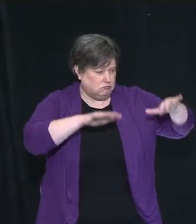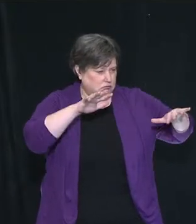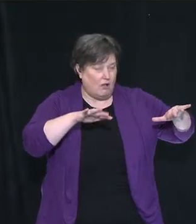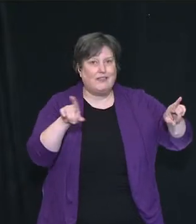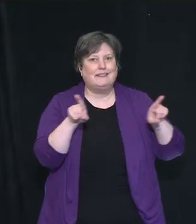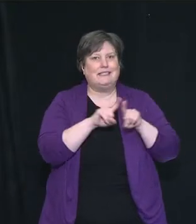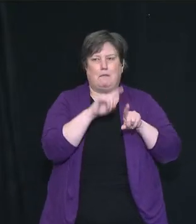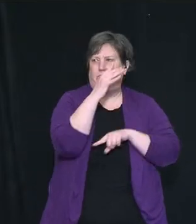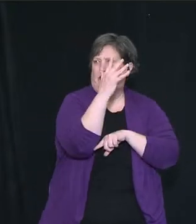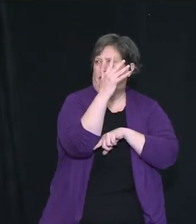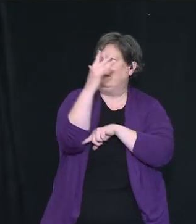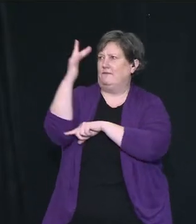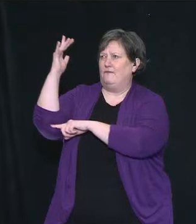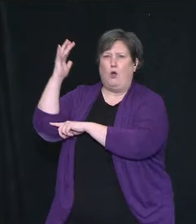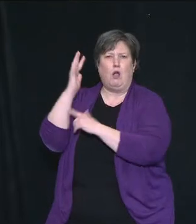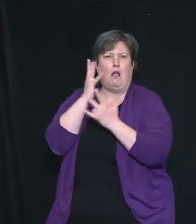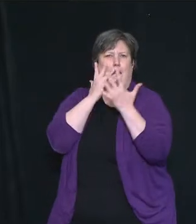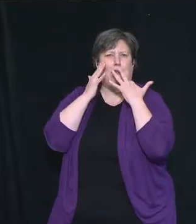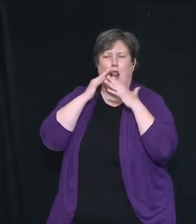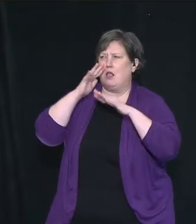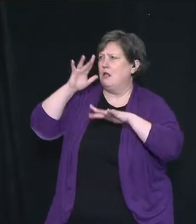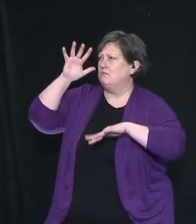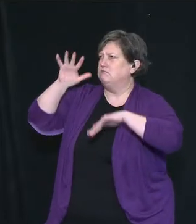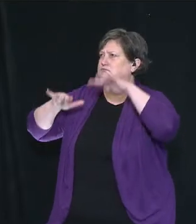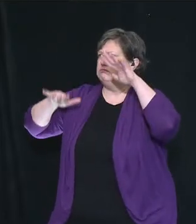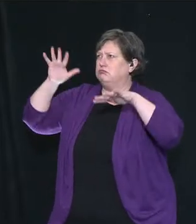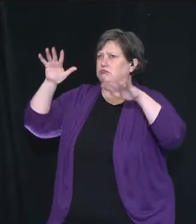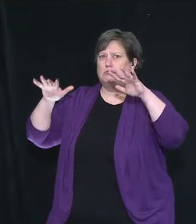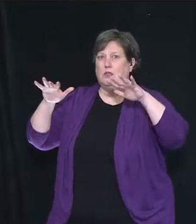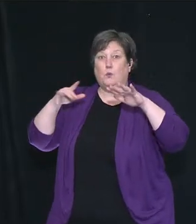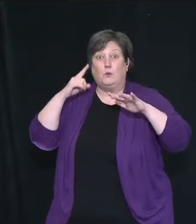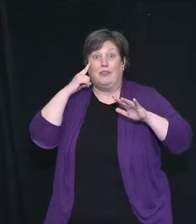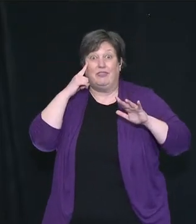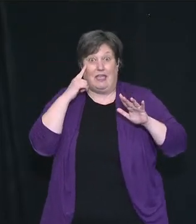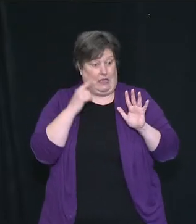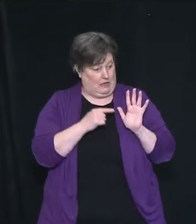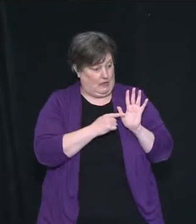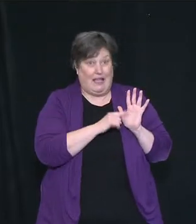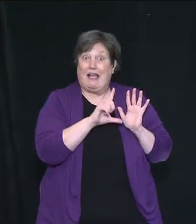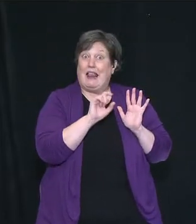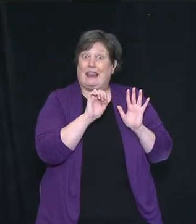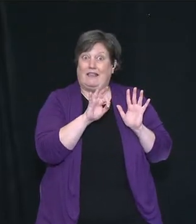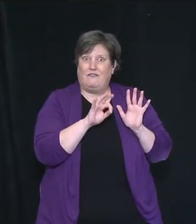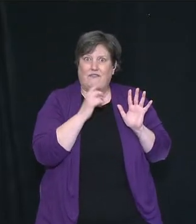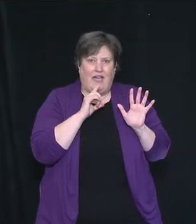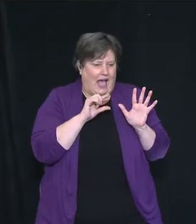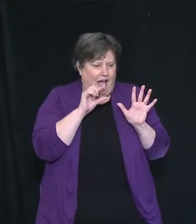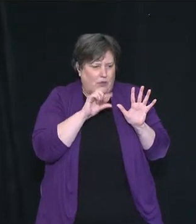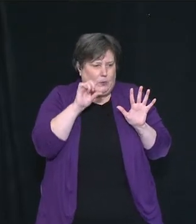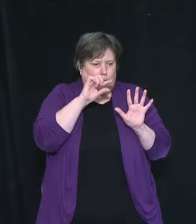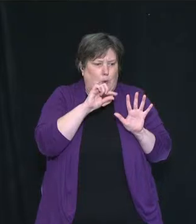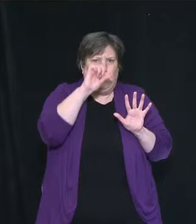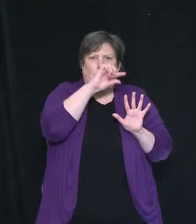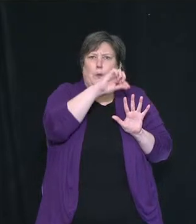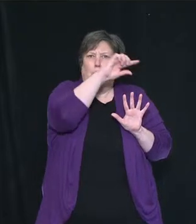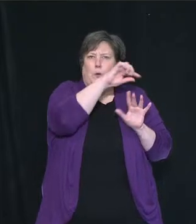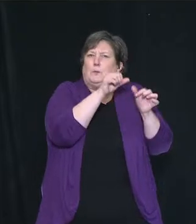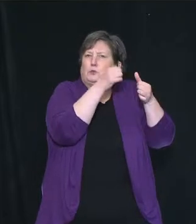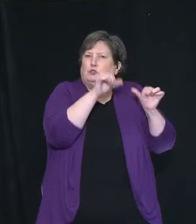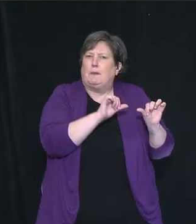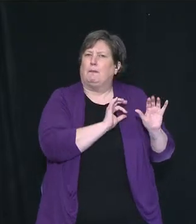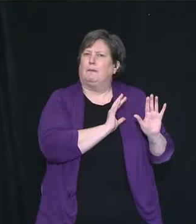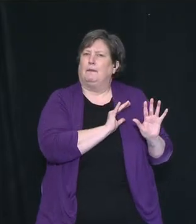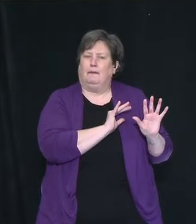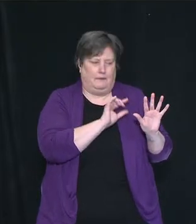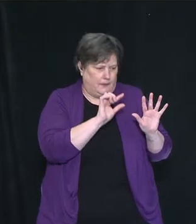maple trees. With its multiple points and sides, the maple leaf reminds us of a polyhedron. It tells